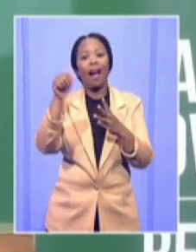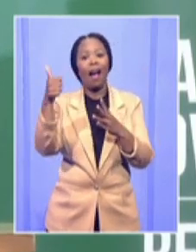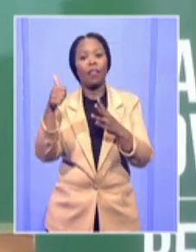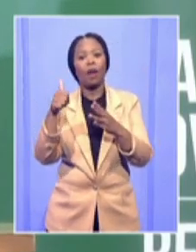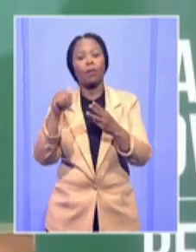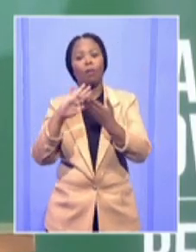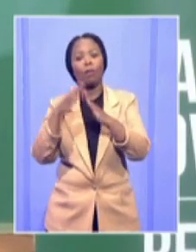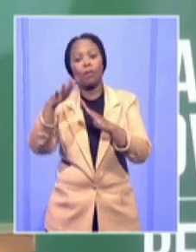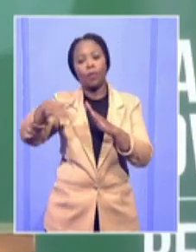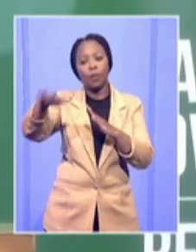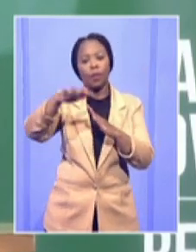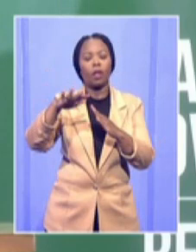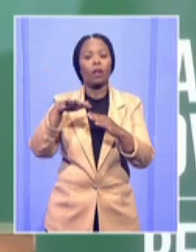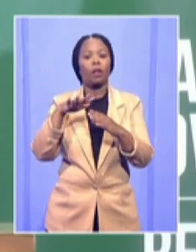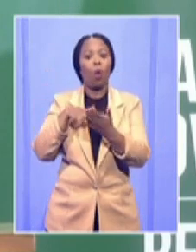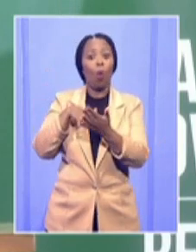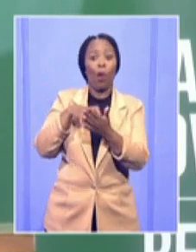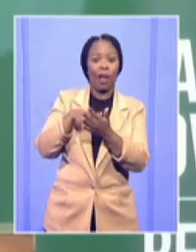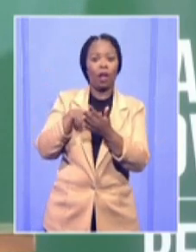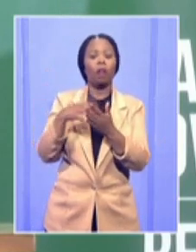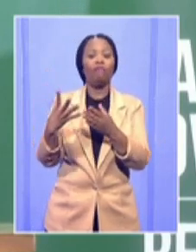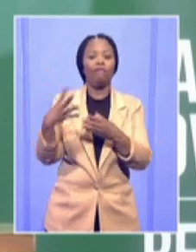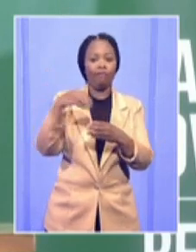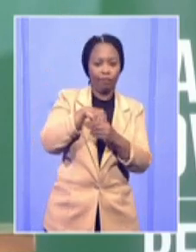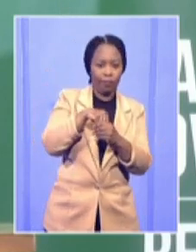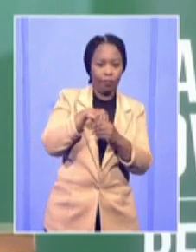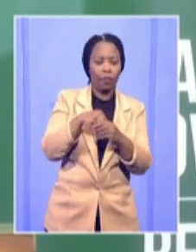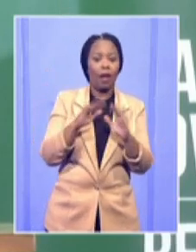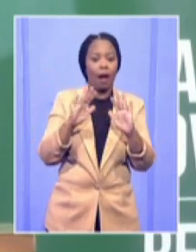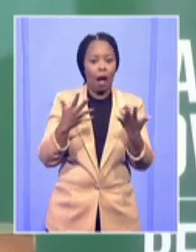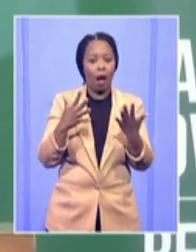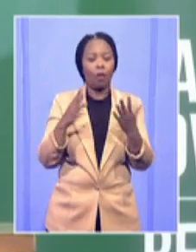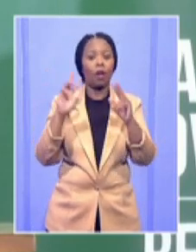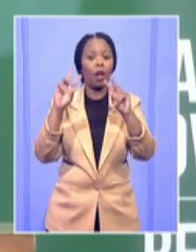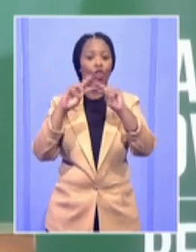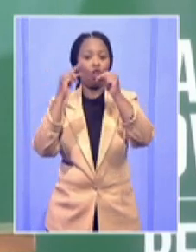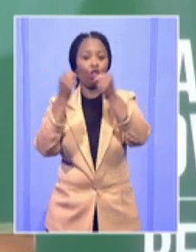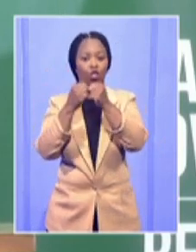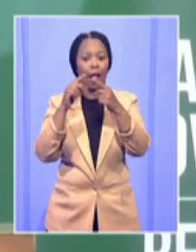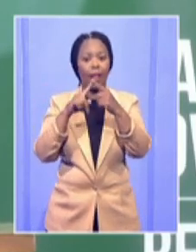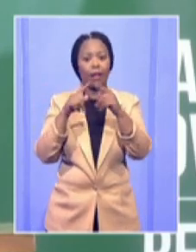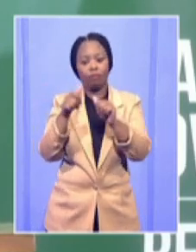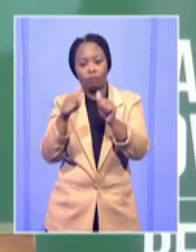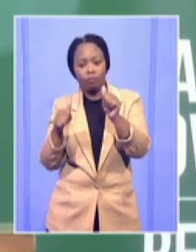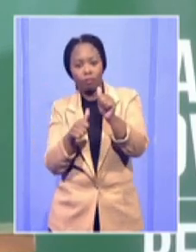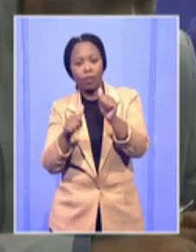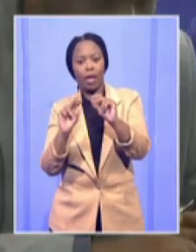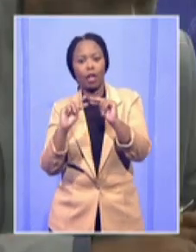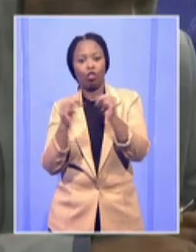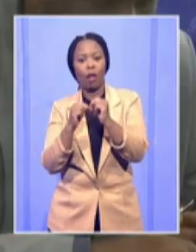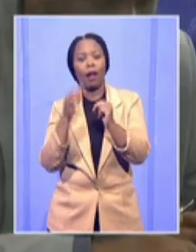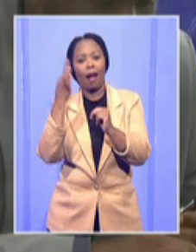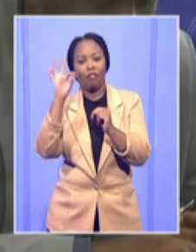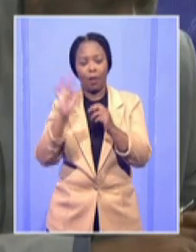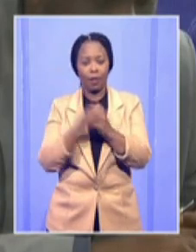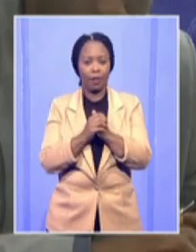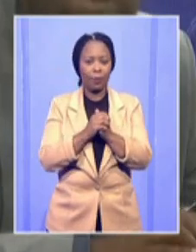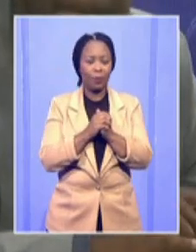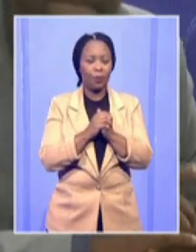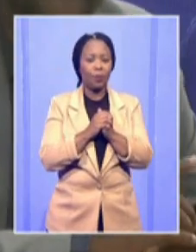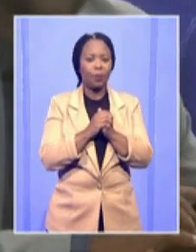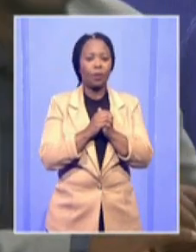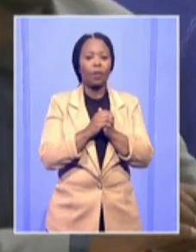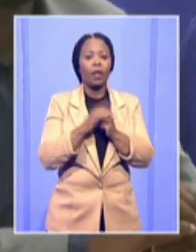through a coordinated approach between national and subnational governments. Ladies and gentlemen, as we